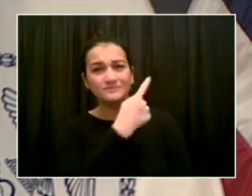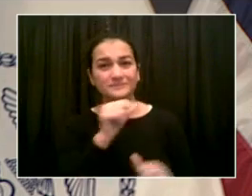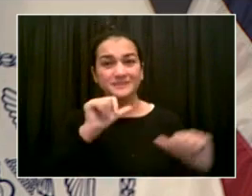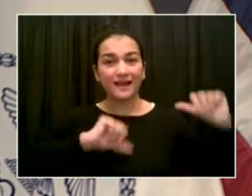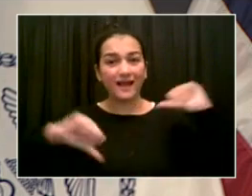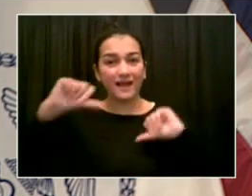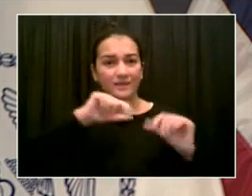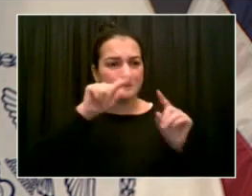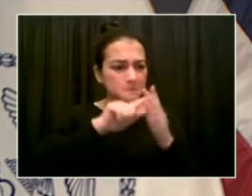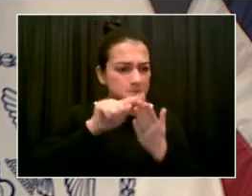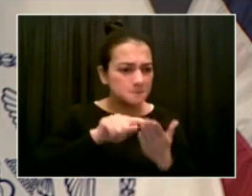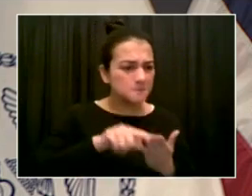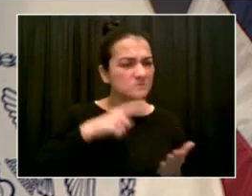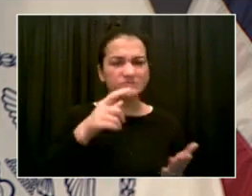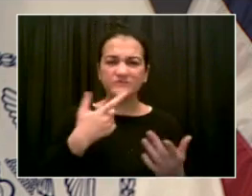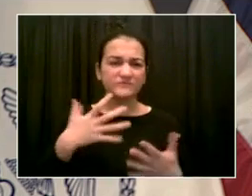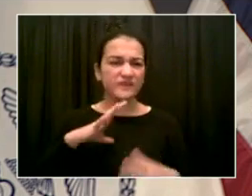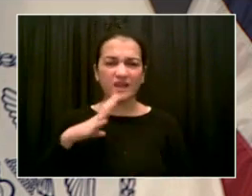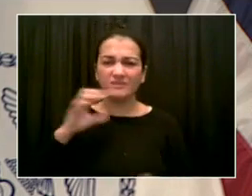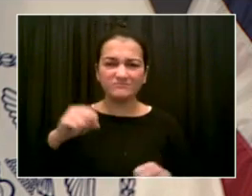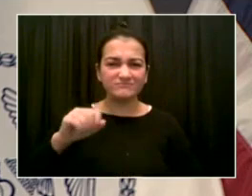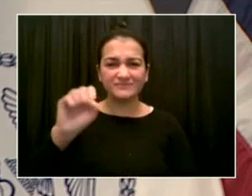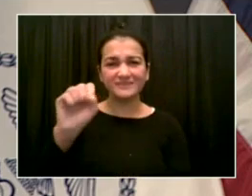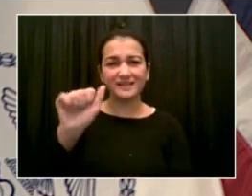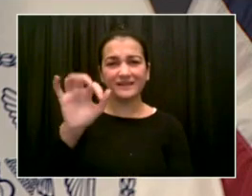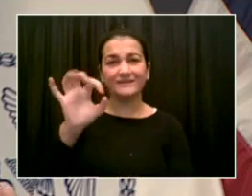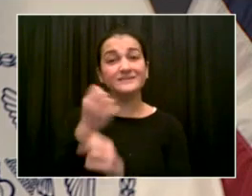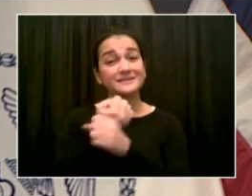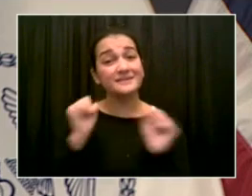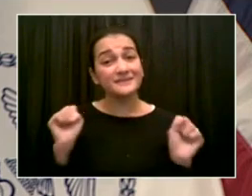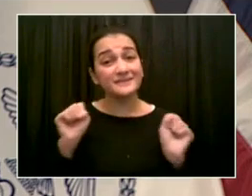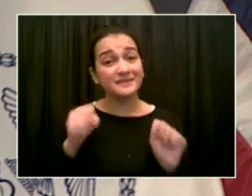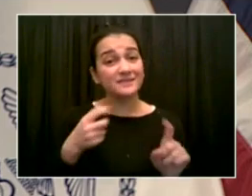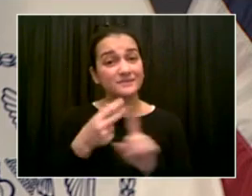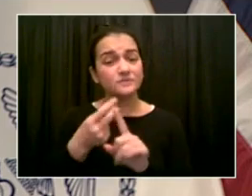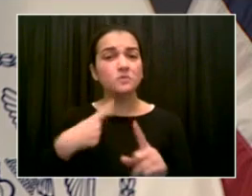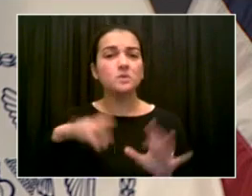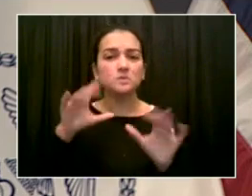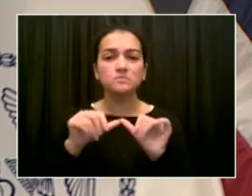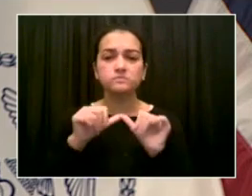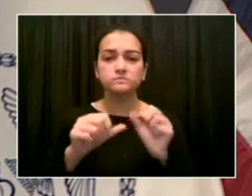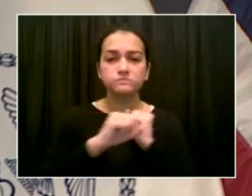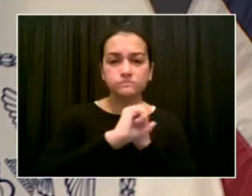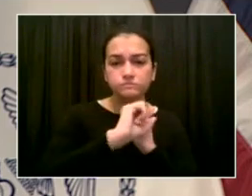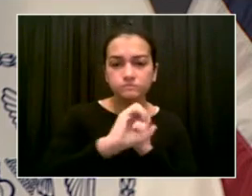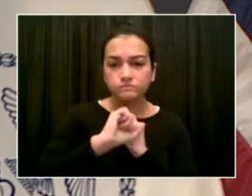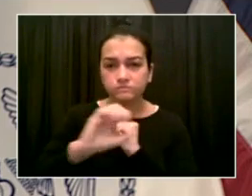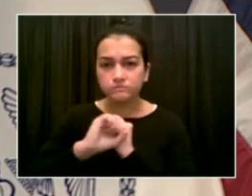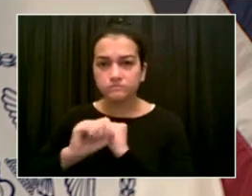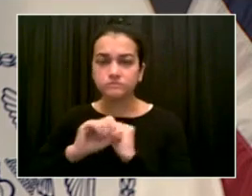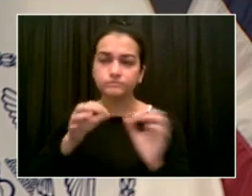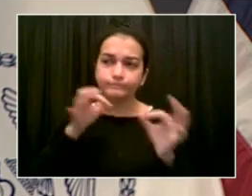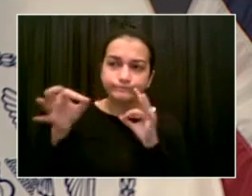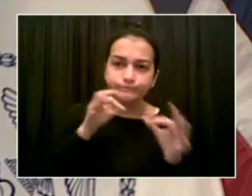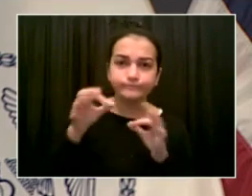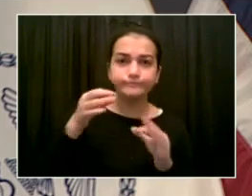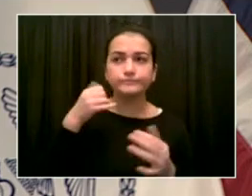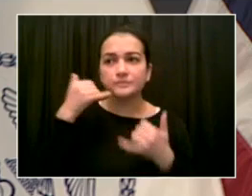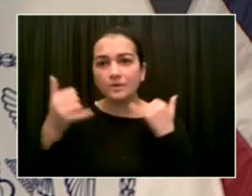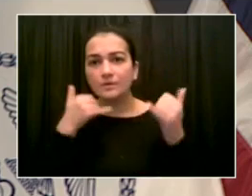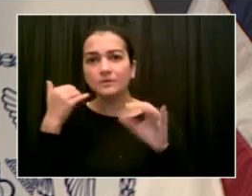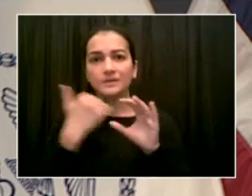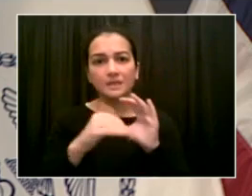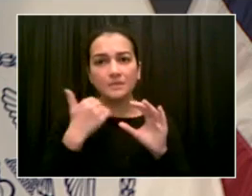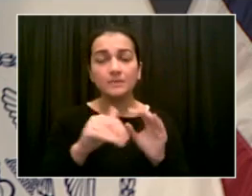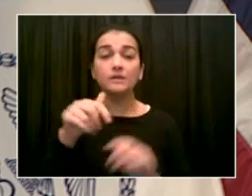be TV ads, radio, digital, print, subway ads, you name it, multiple languages, to tell people the truth about why